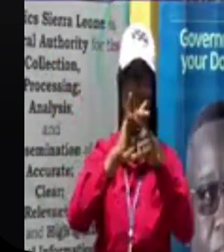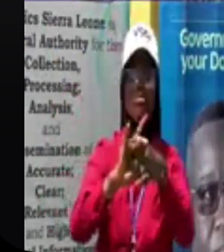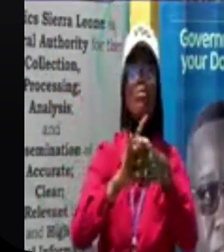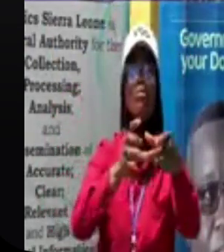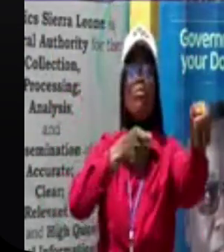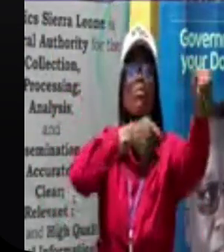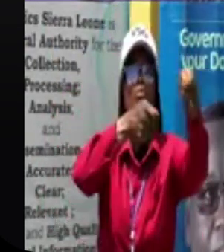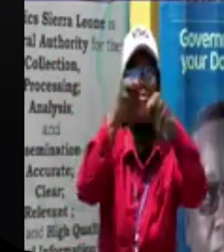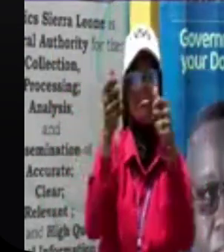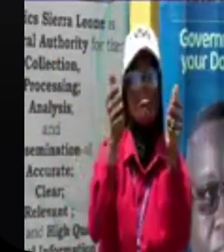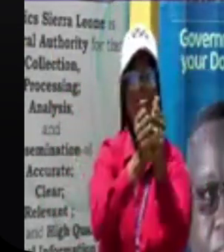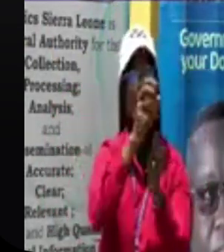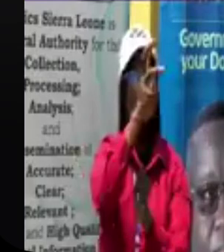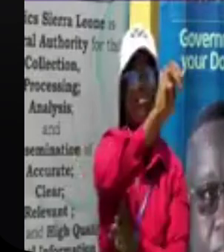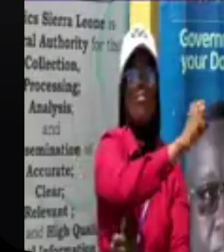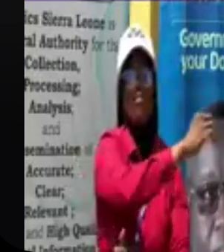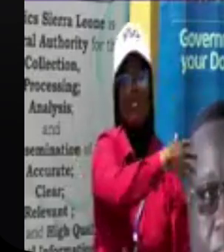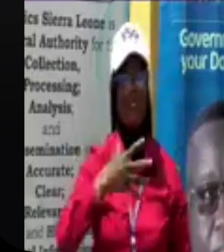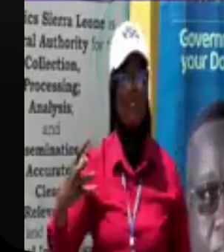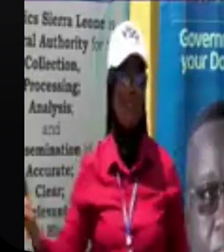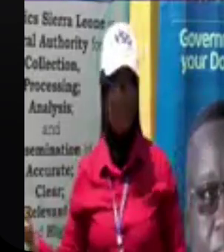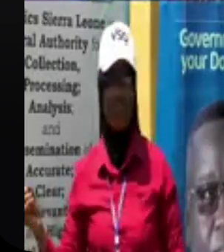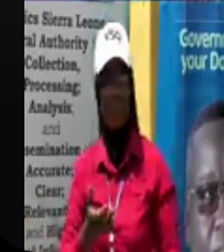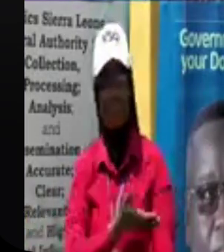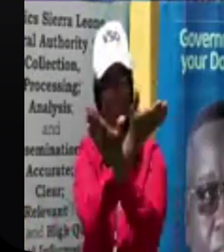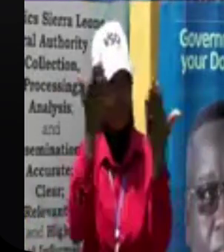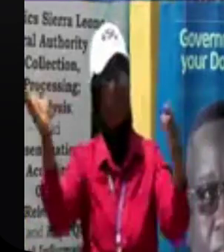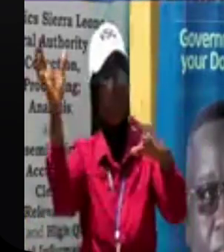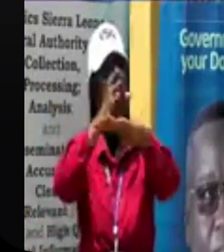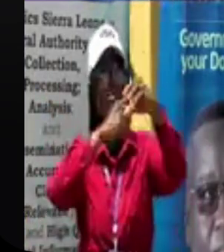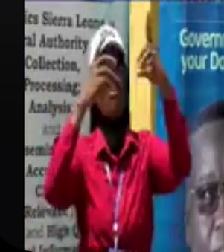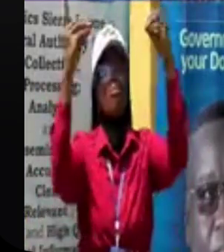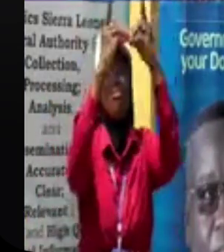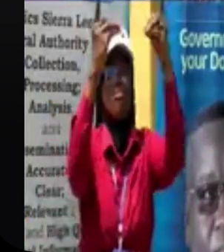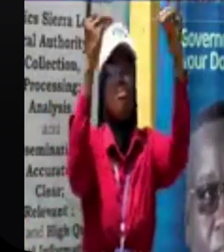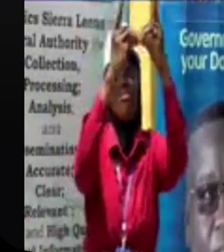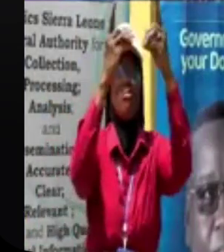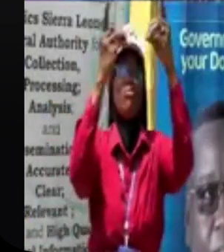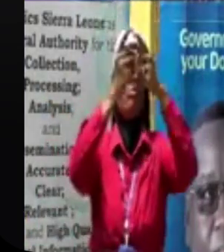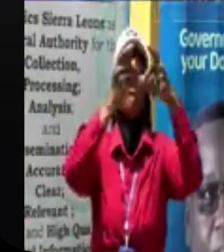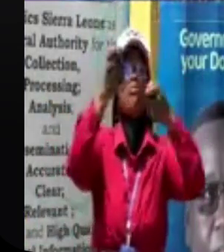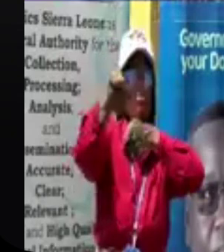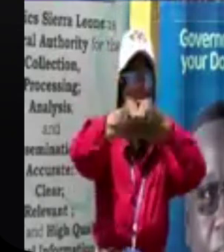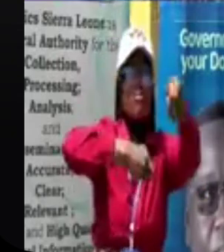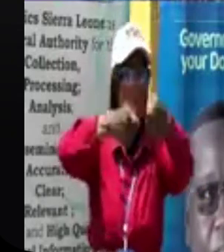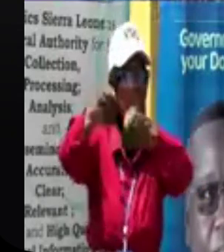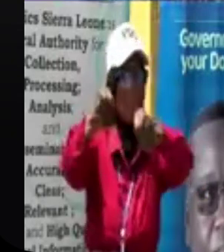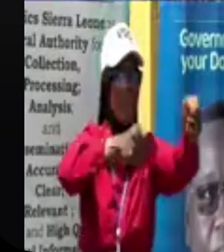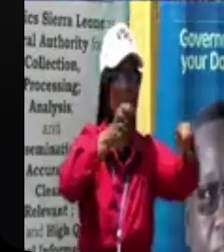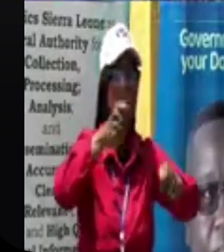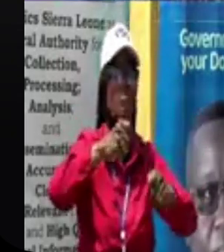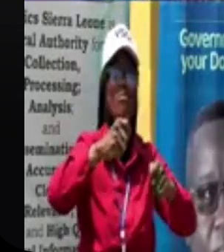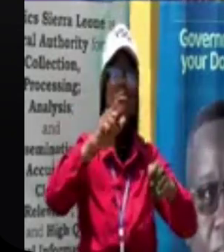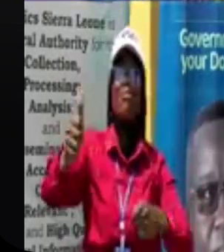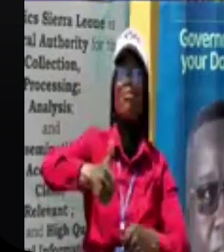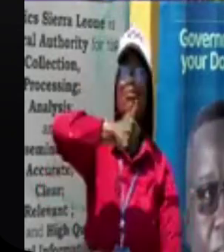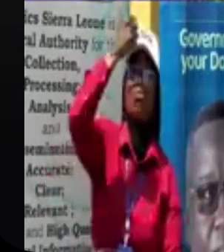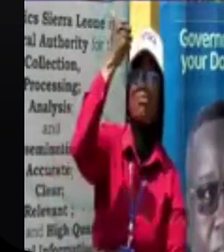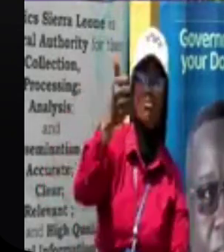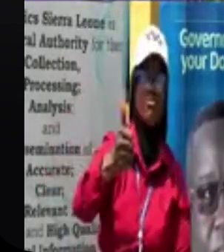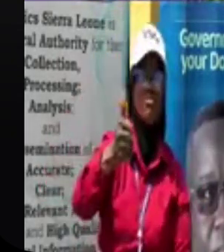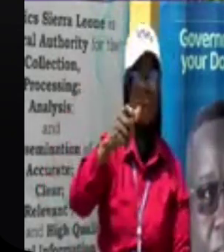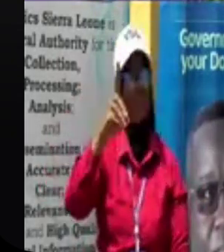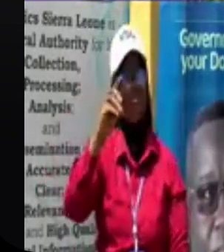ensure effective coordination of their need. Now when we get a district coordination mechanism very strong, as well as the chiefdom development